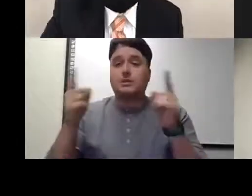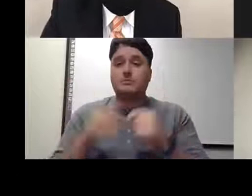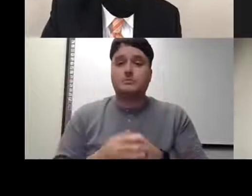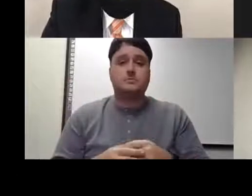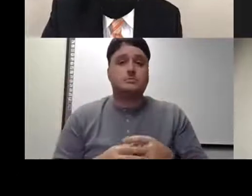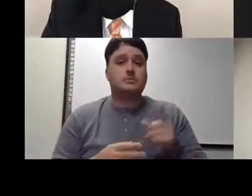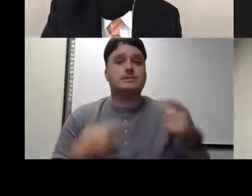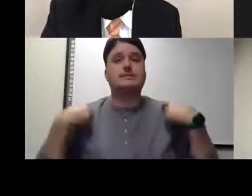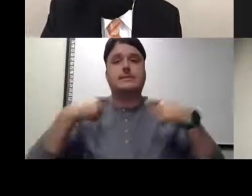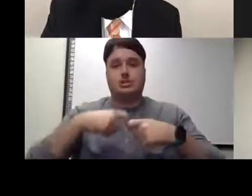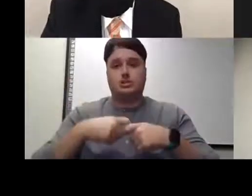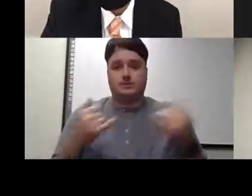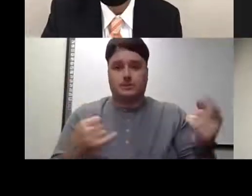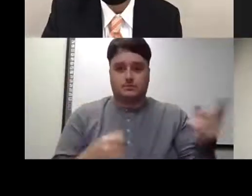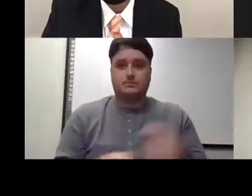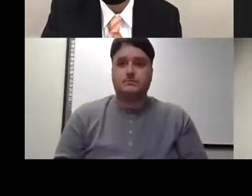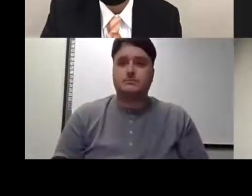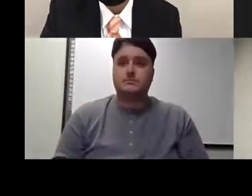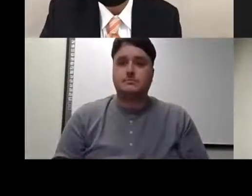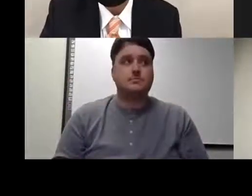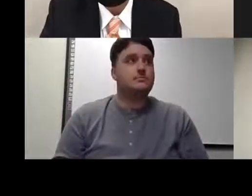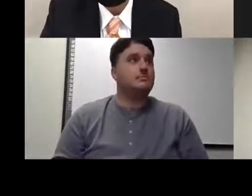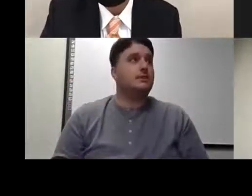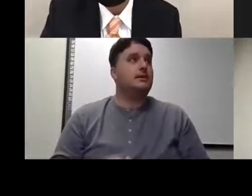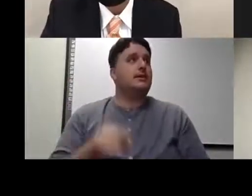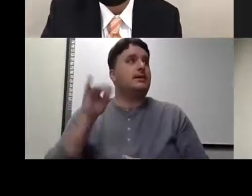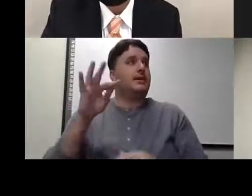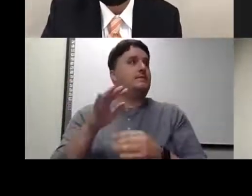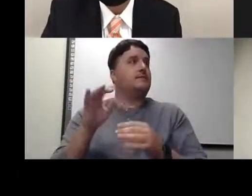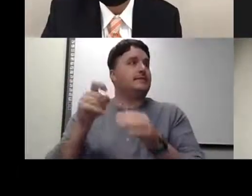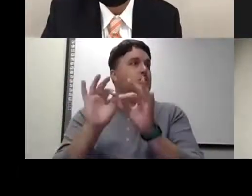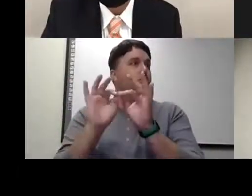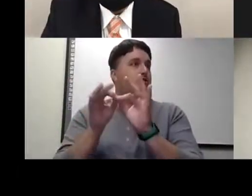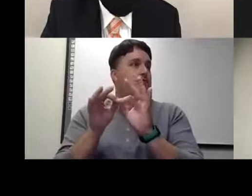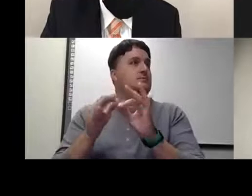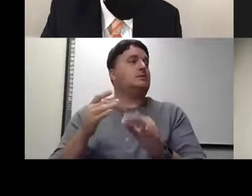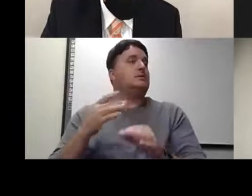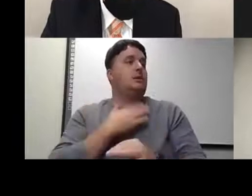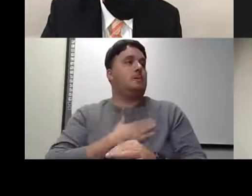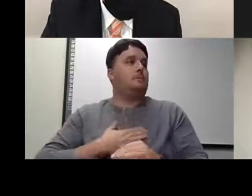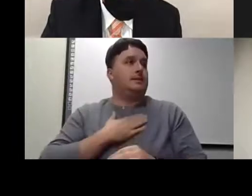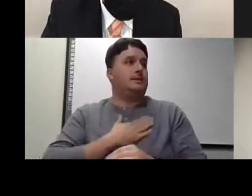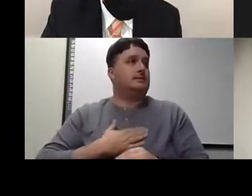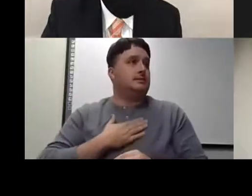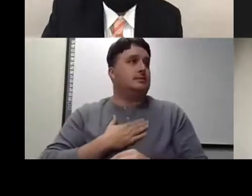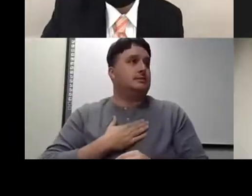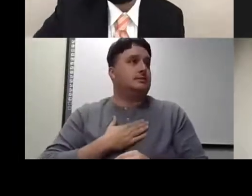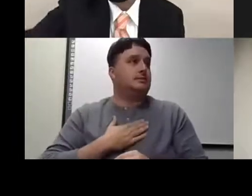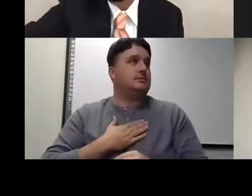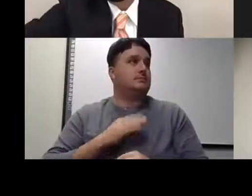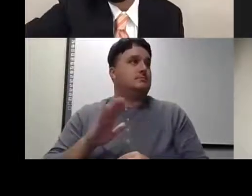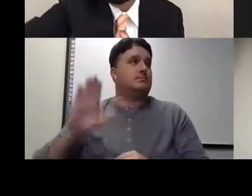Bienvenidos a todos, gracias por estar aquí. Si ocupan traducción, por favor, hagan clic en su pantalla en donde